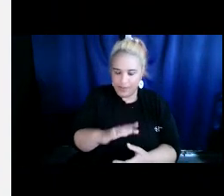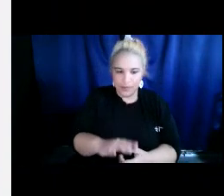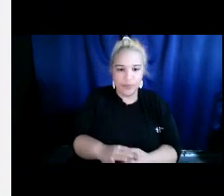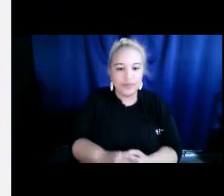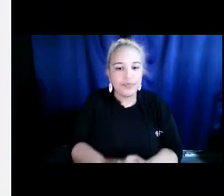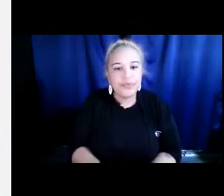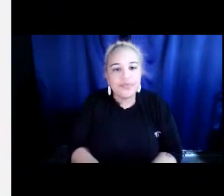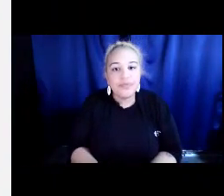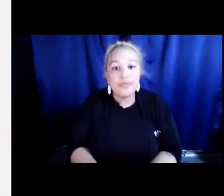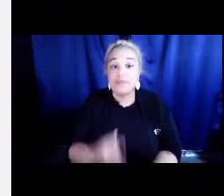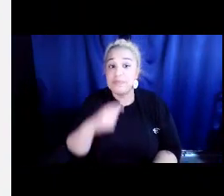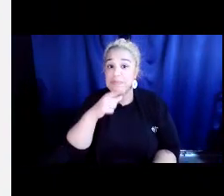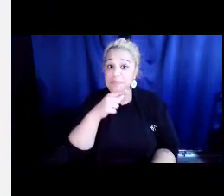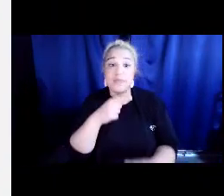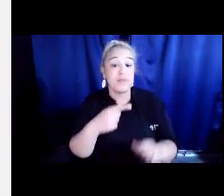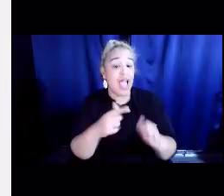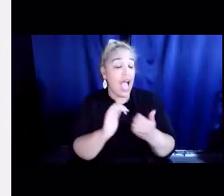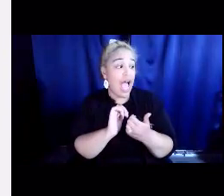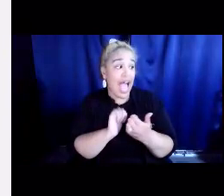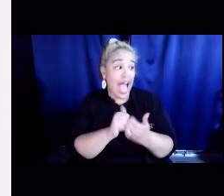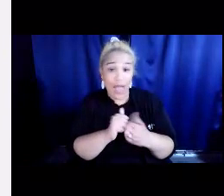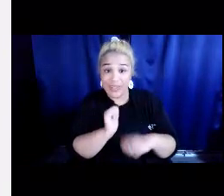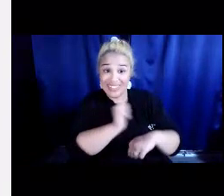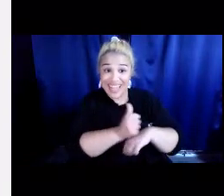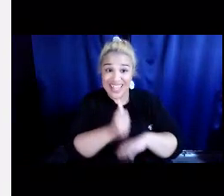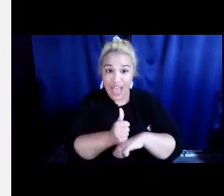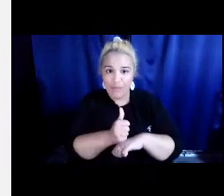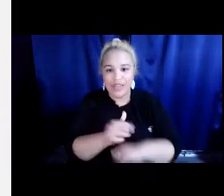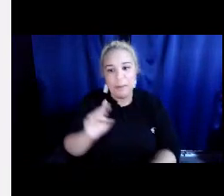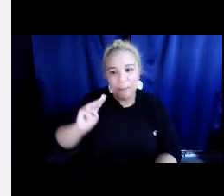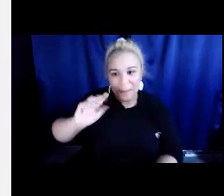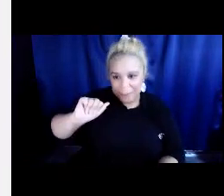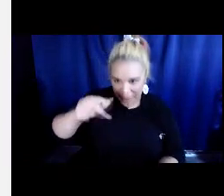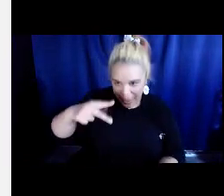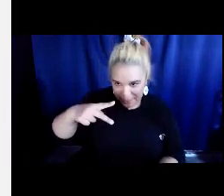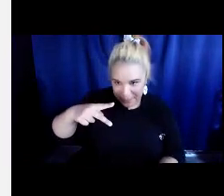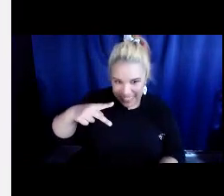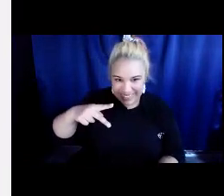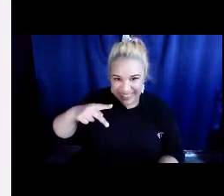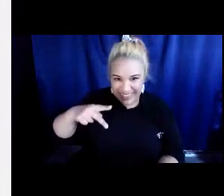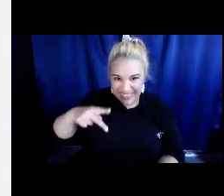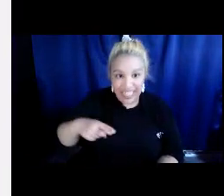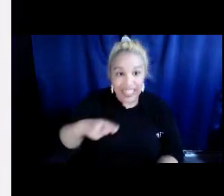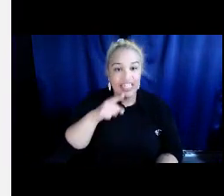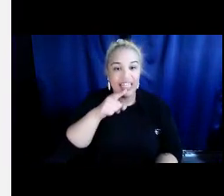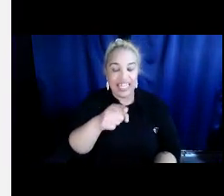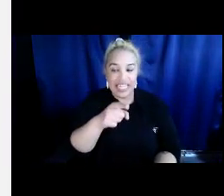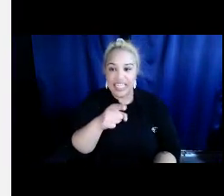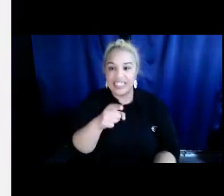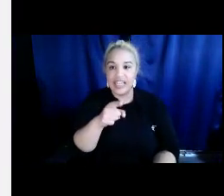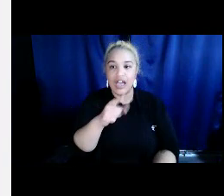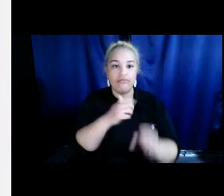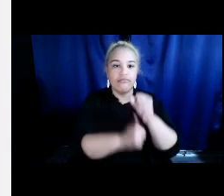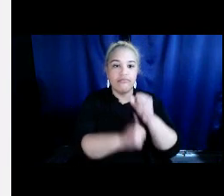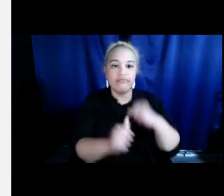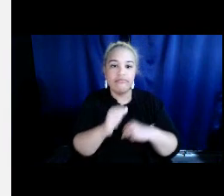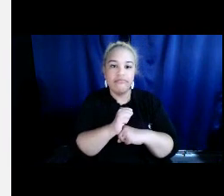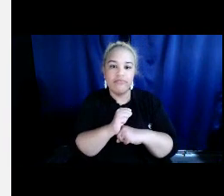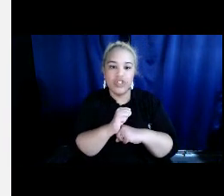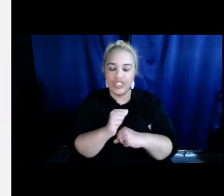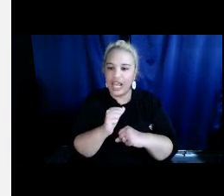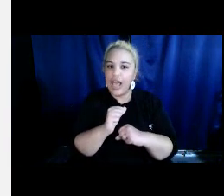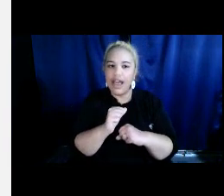display the accessibility features of an environment. These maps are made sensory friendly by including details on the